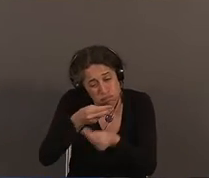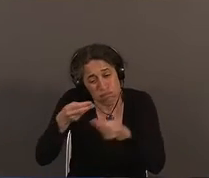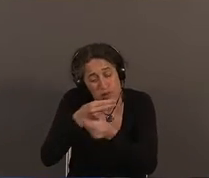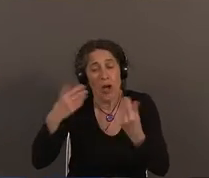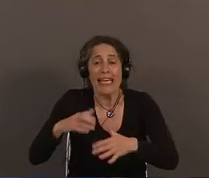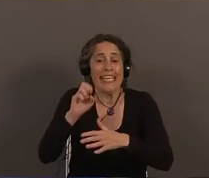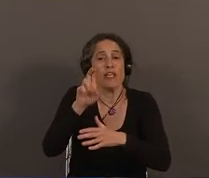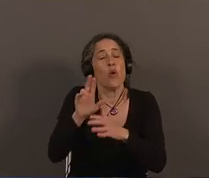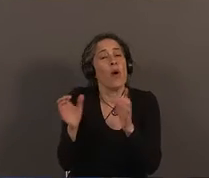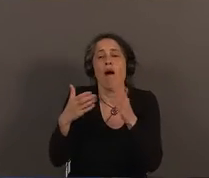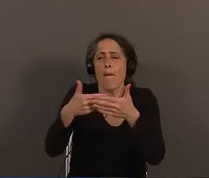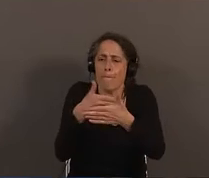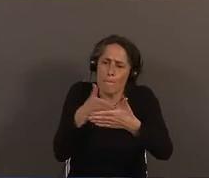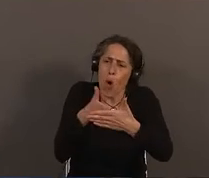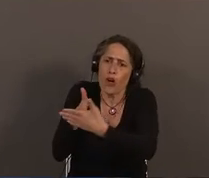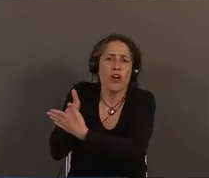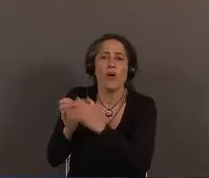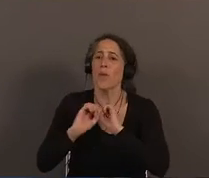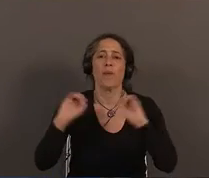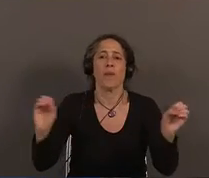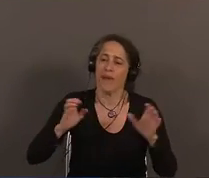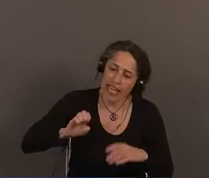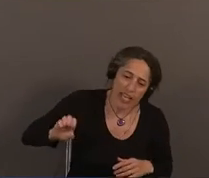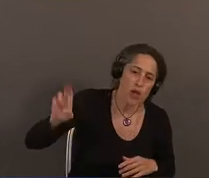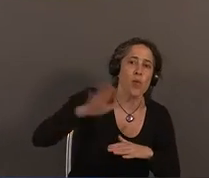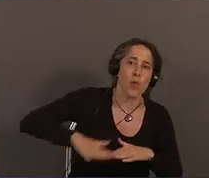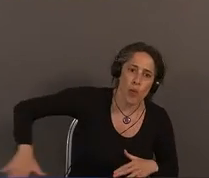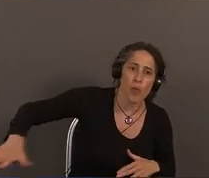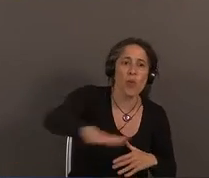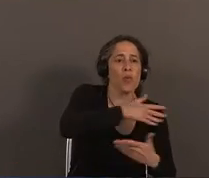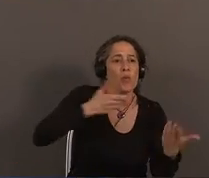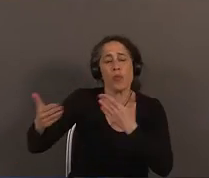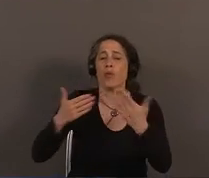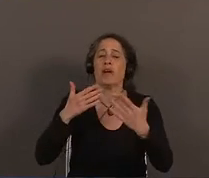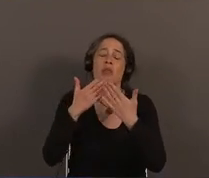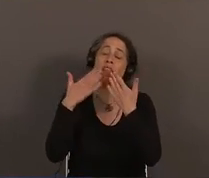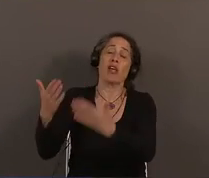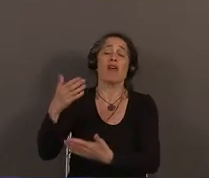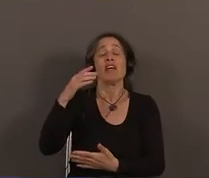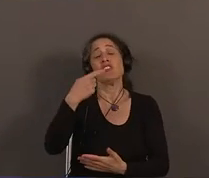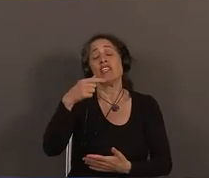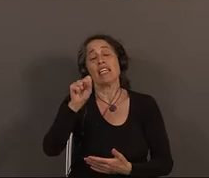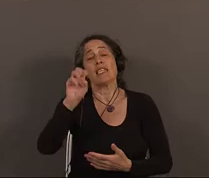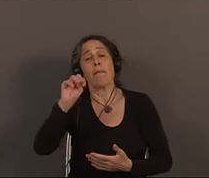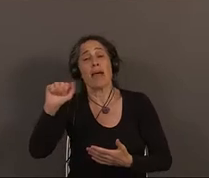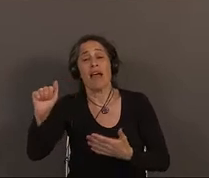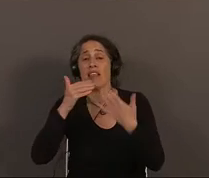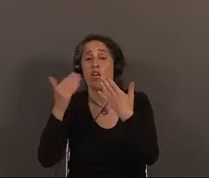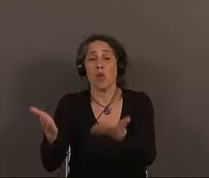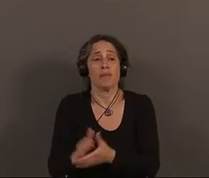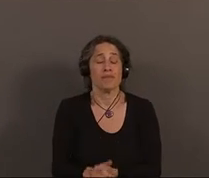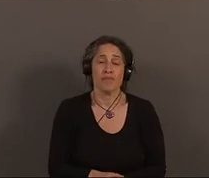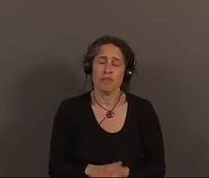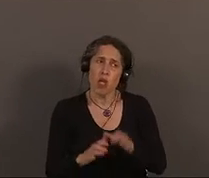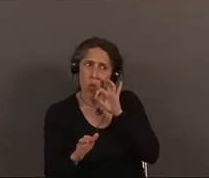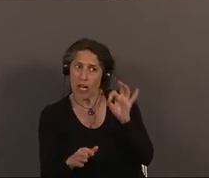much to the operator, thank you very much to GSMA for this work. Were all operators that nice, or some